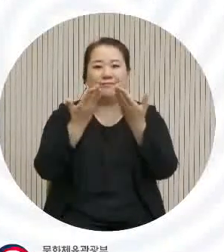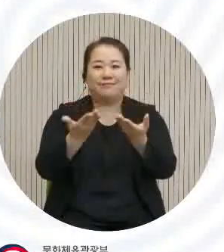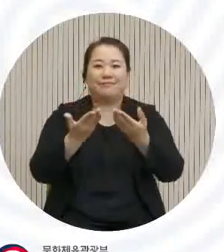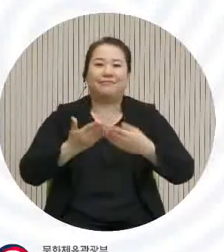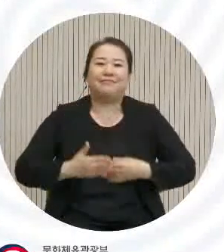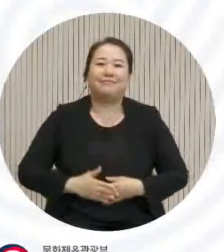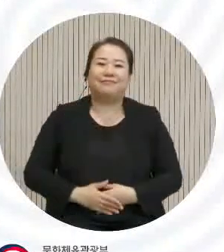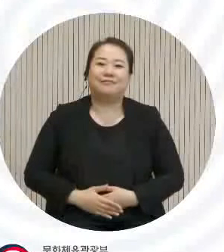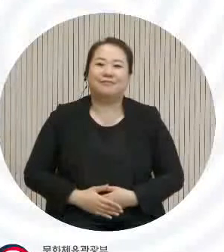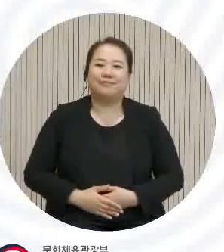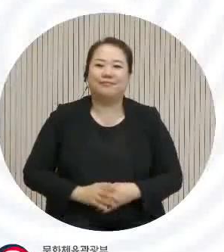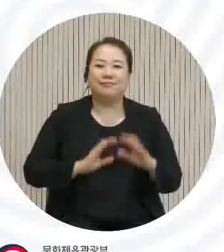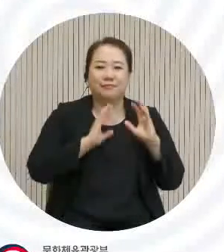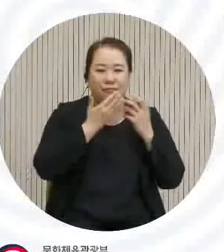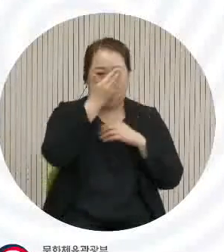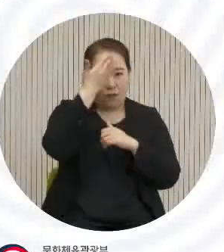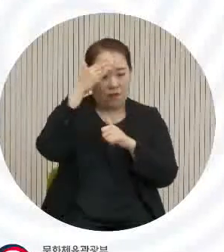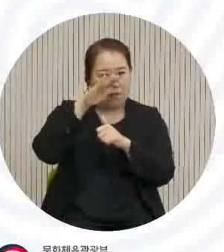and kindergartens.